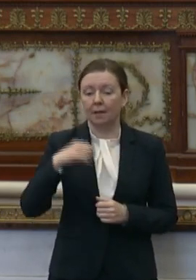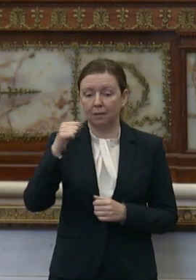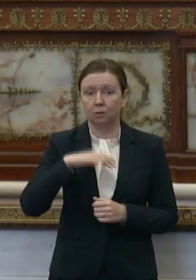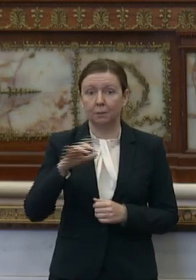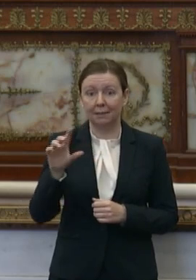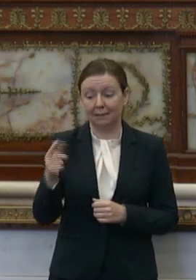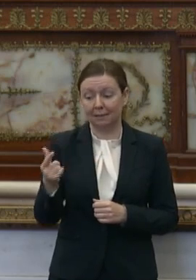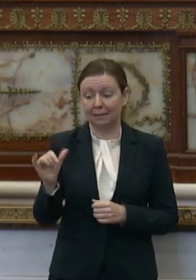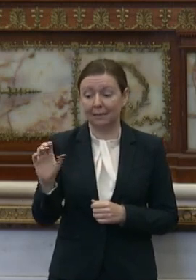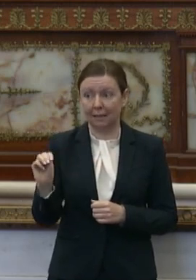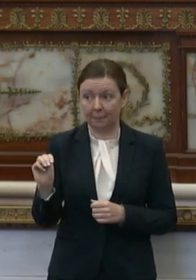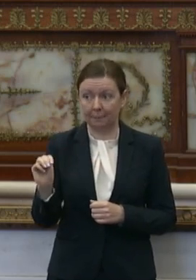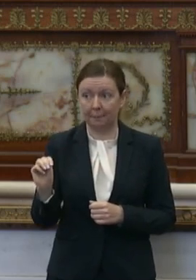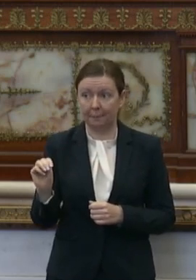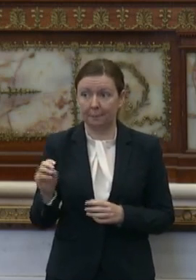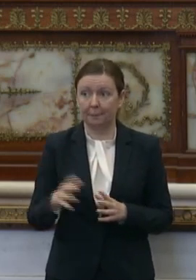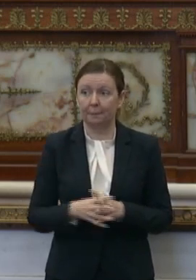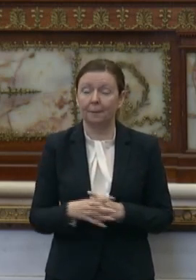Gim?